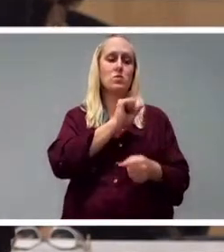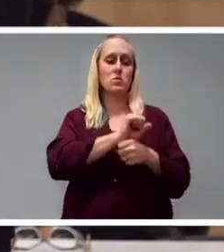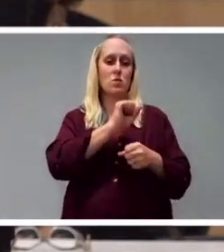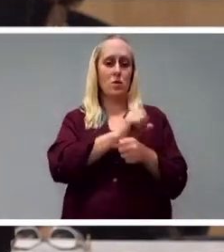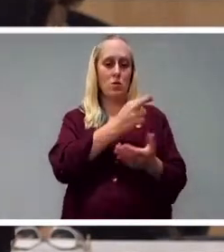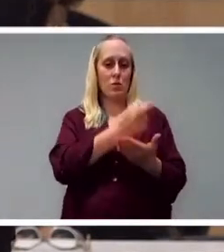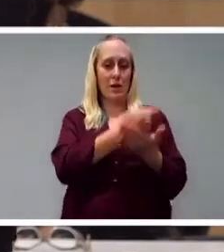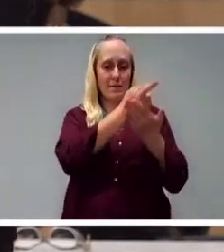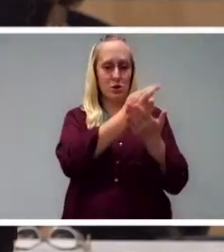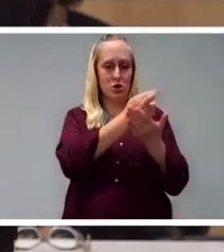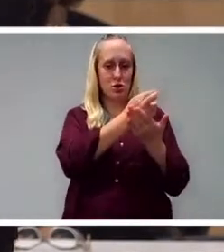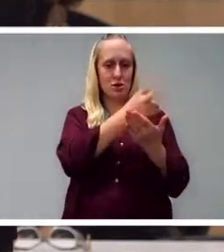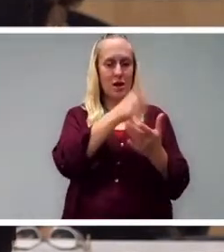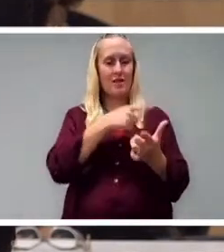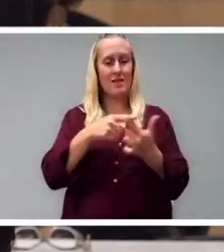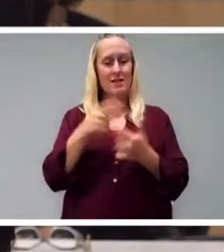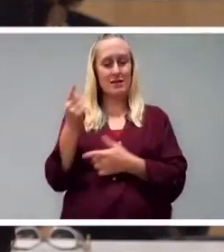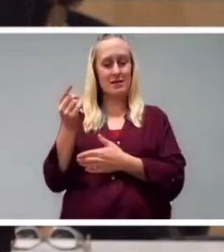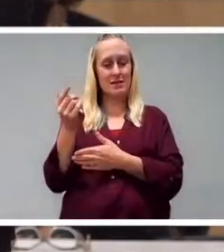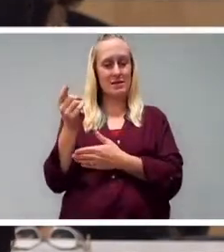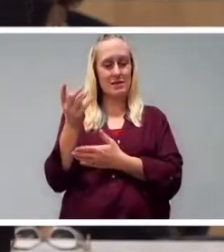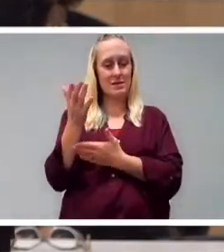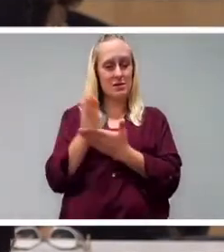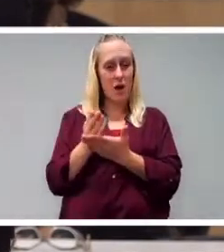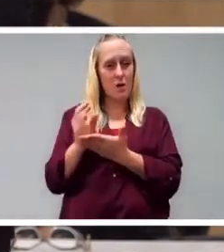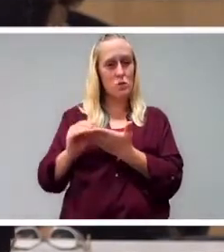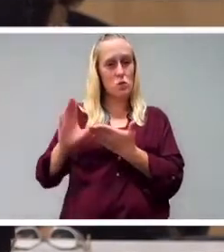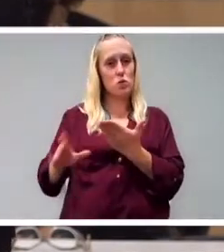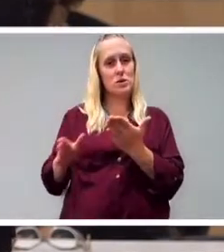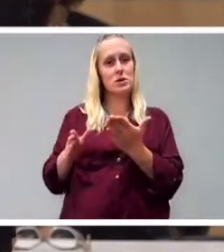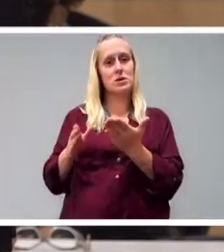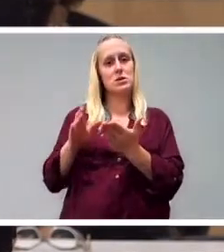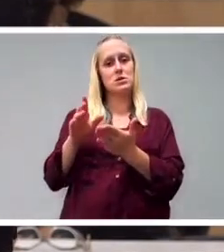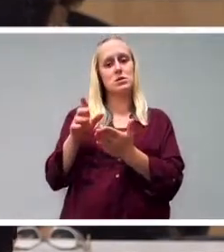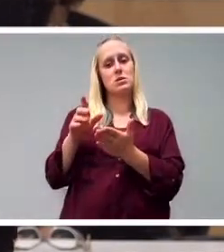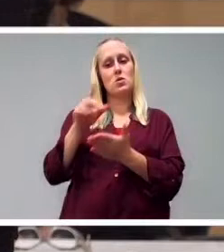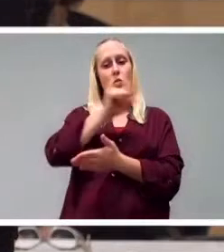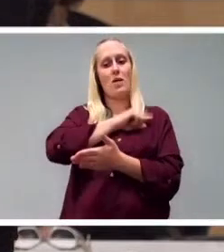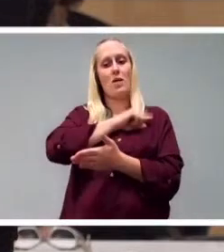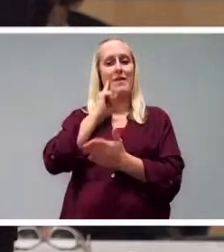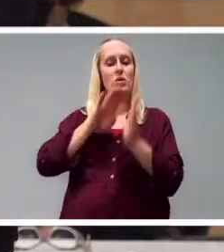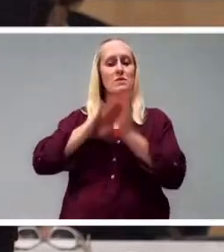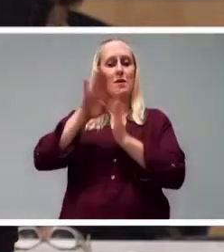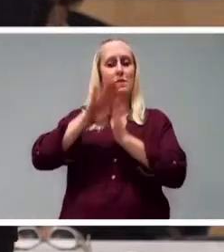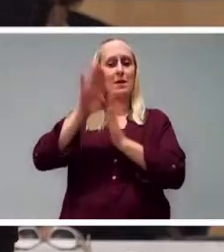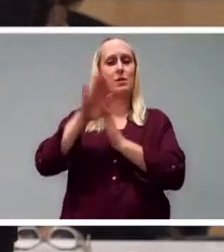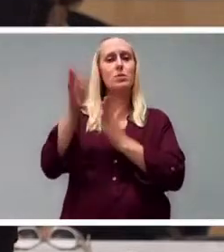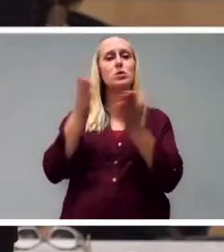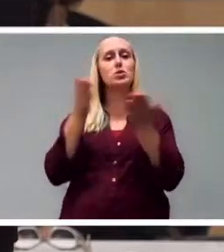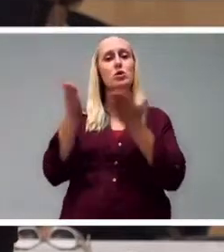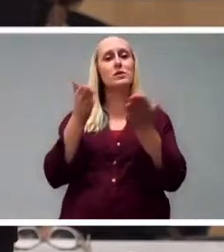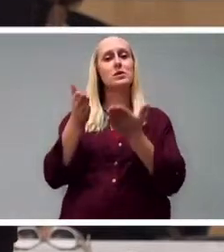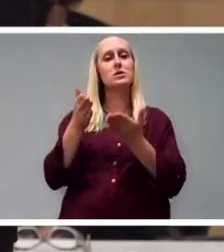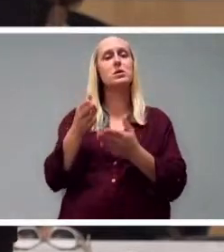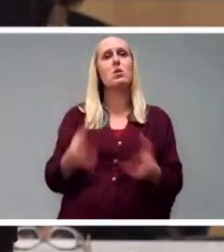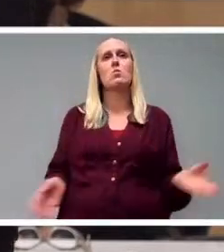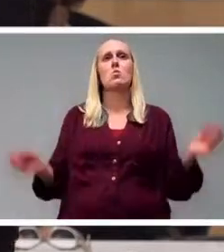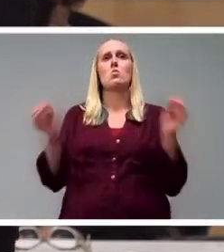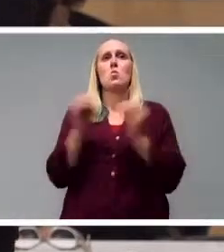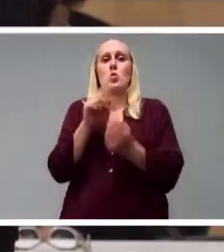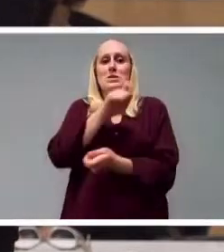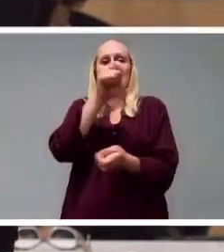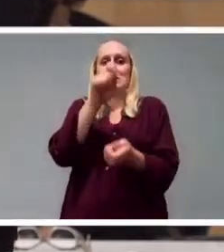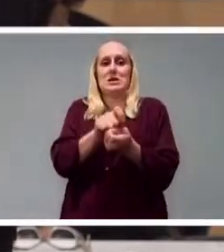we do have a small number of students that also qualify for developmental disability services. So these are our students with our most significant needs, intellectual and